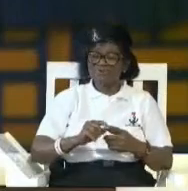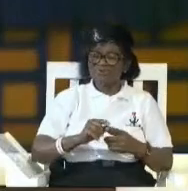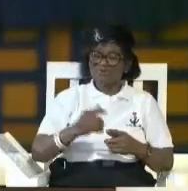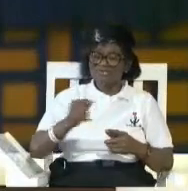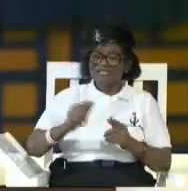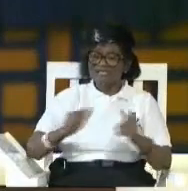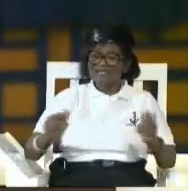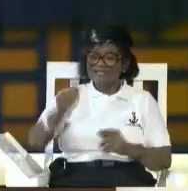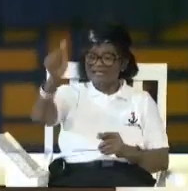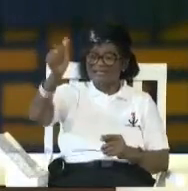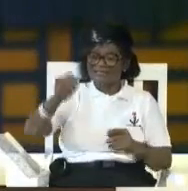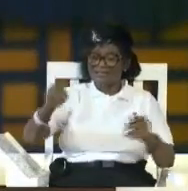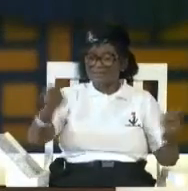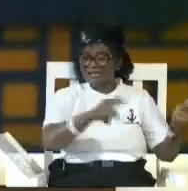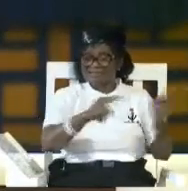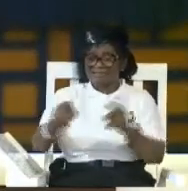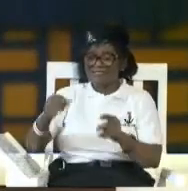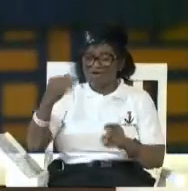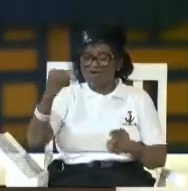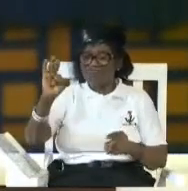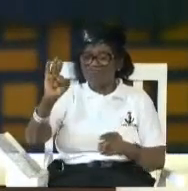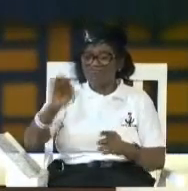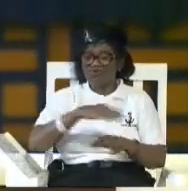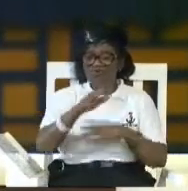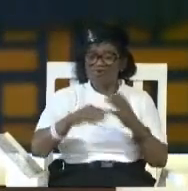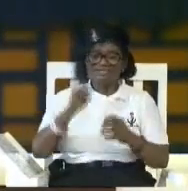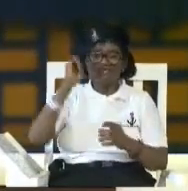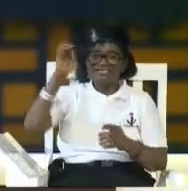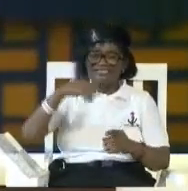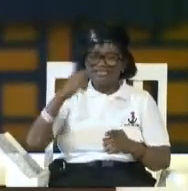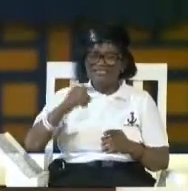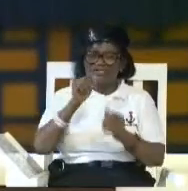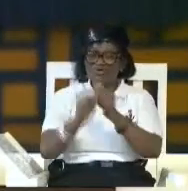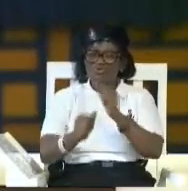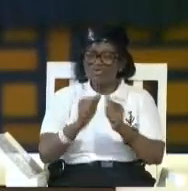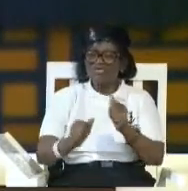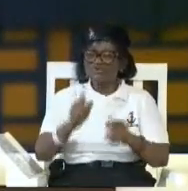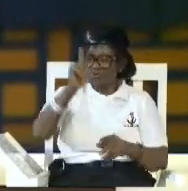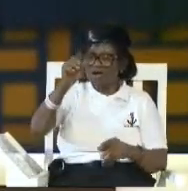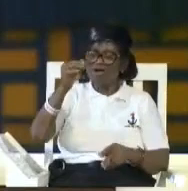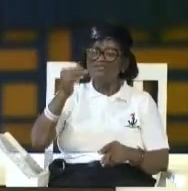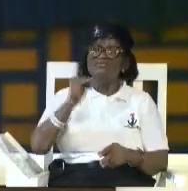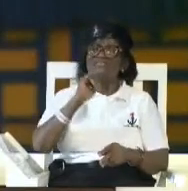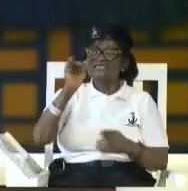He said, "Which one is that?" I said, "I've gotten an invitation